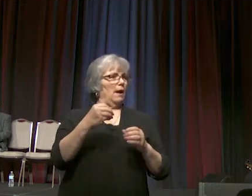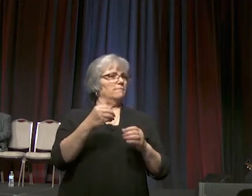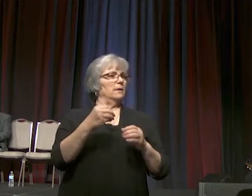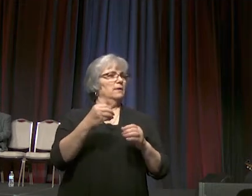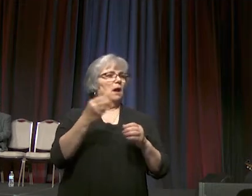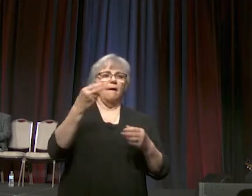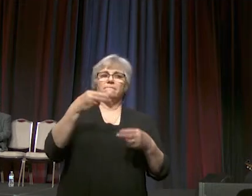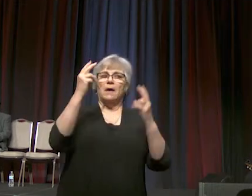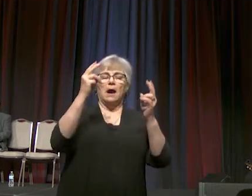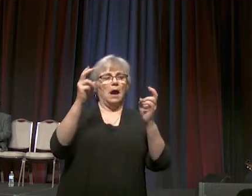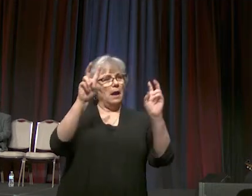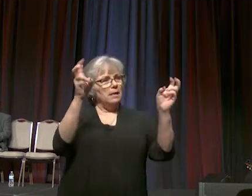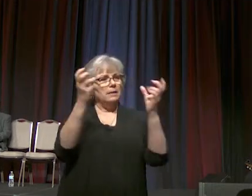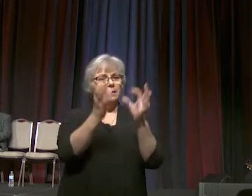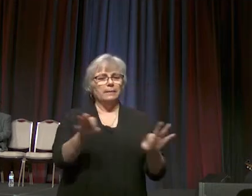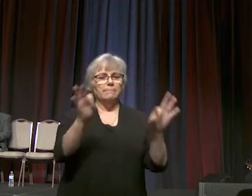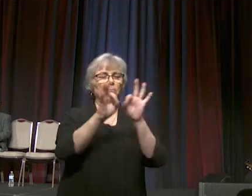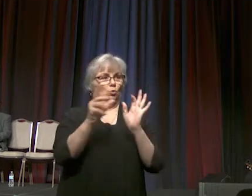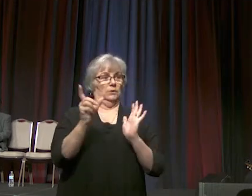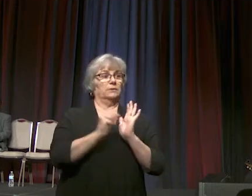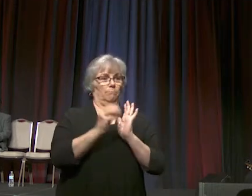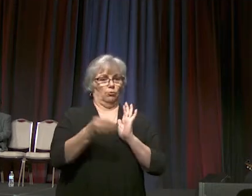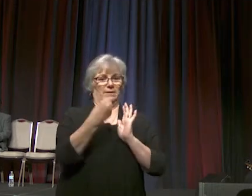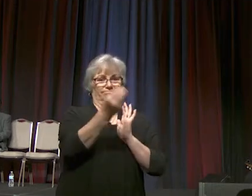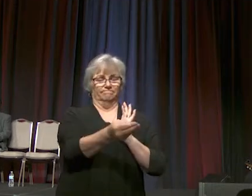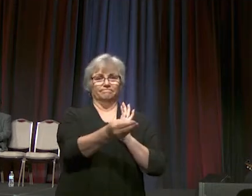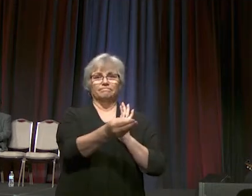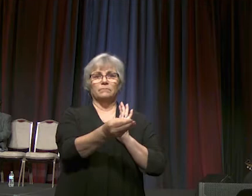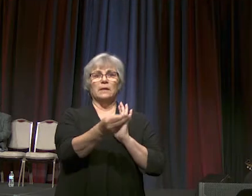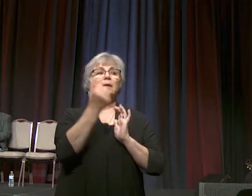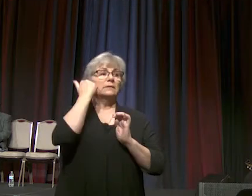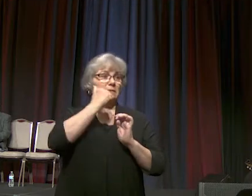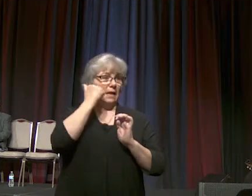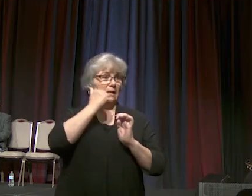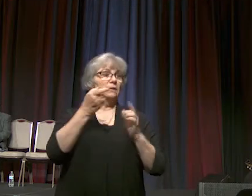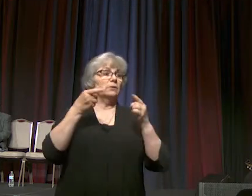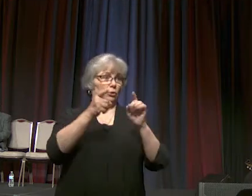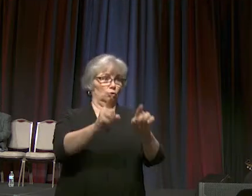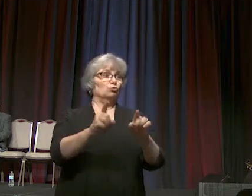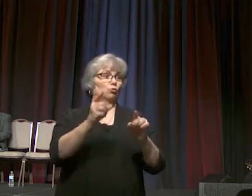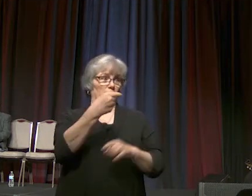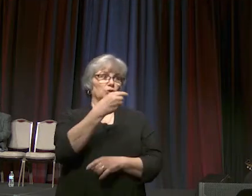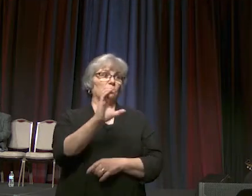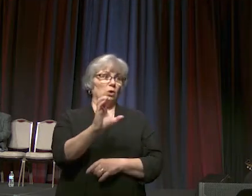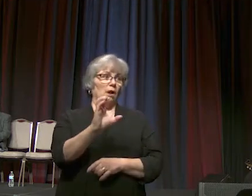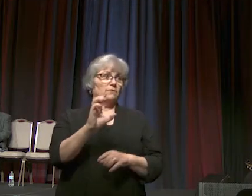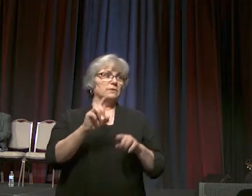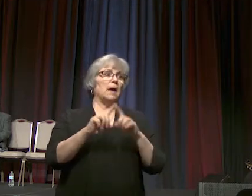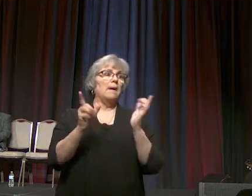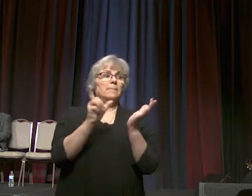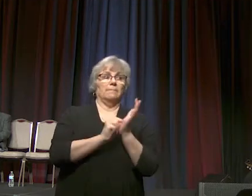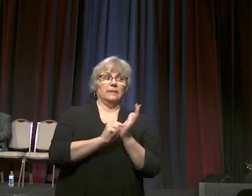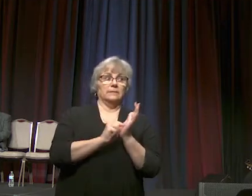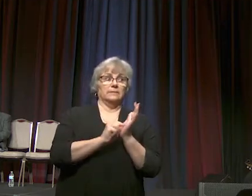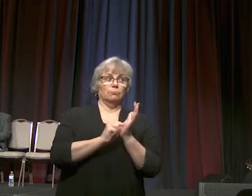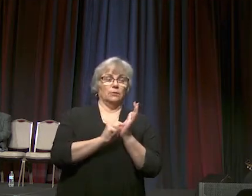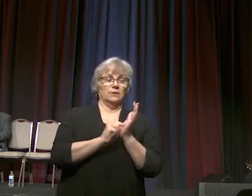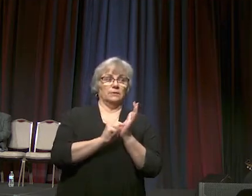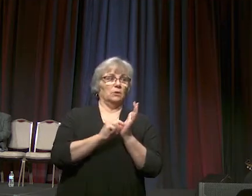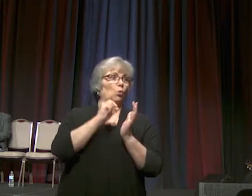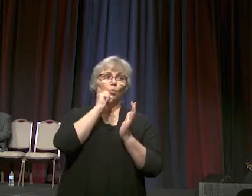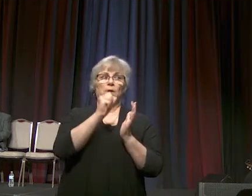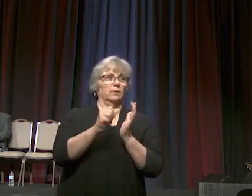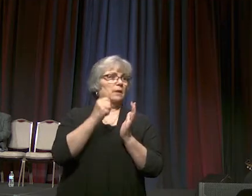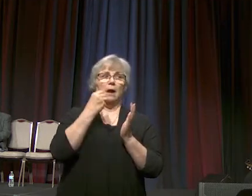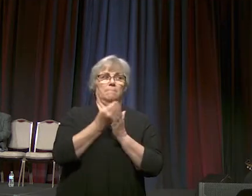high importance in printed format daily during General Conference. But these printed editions will not be available